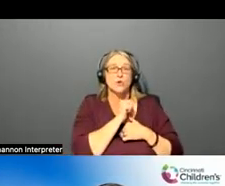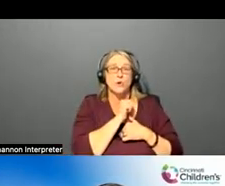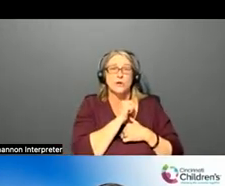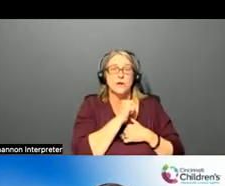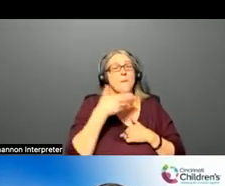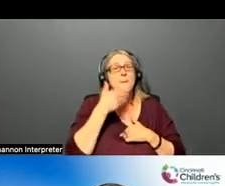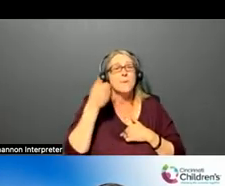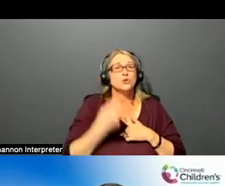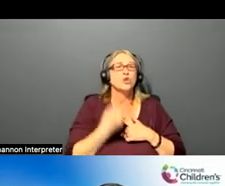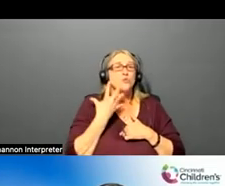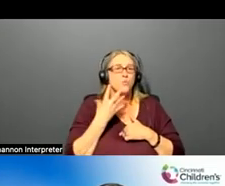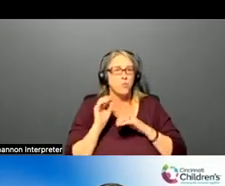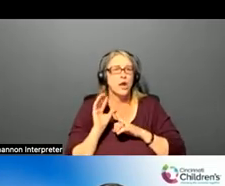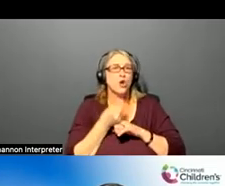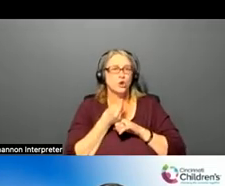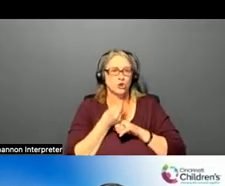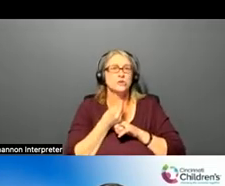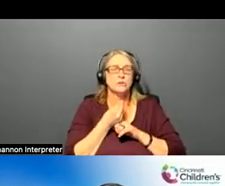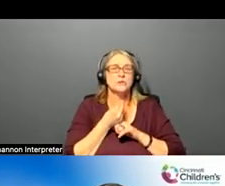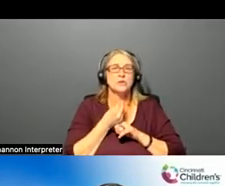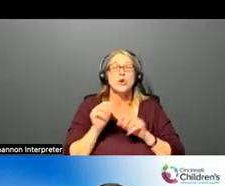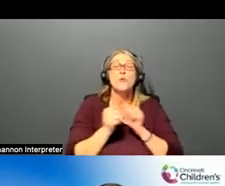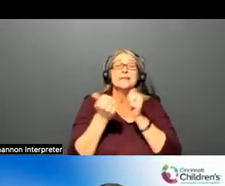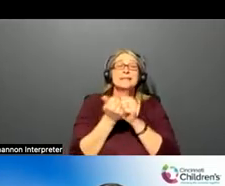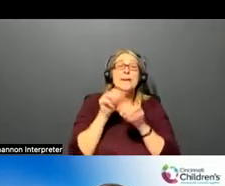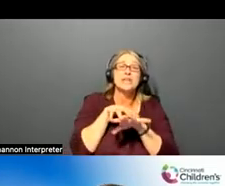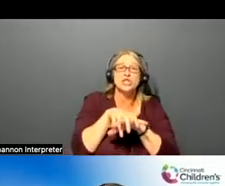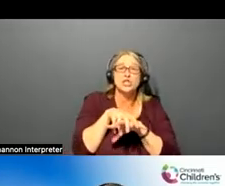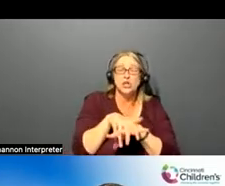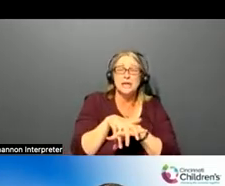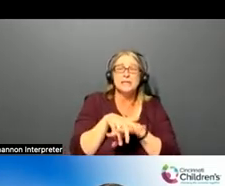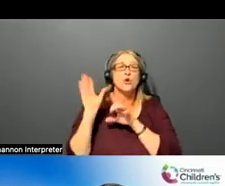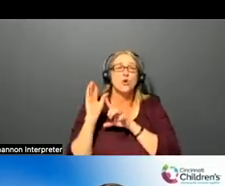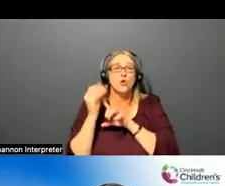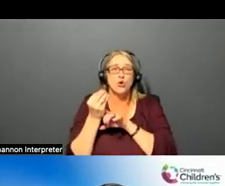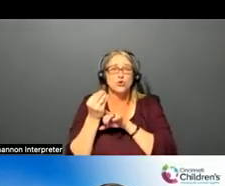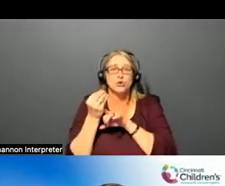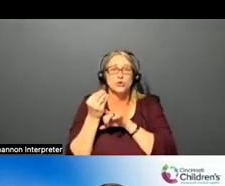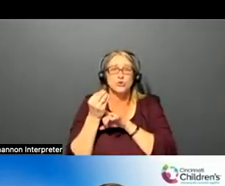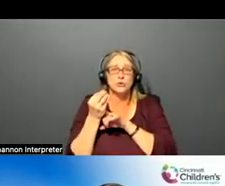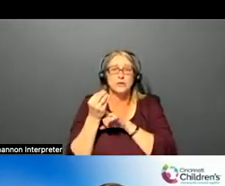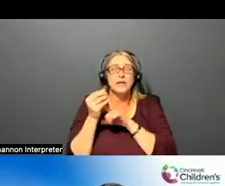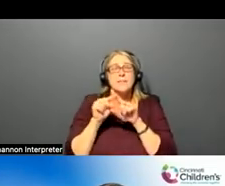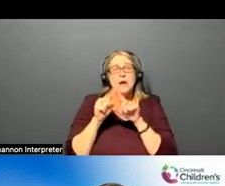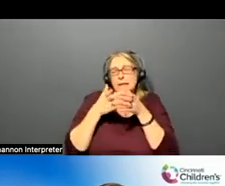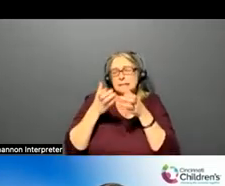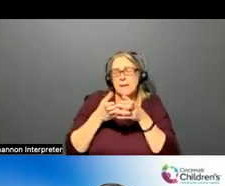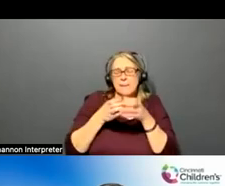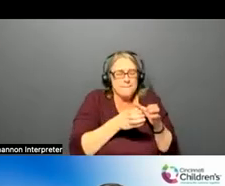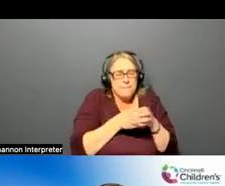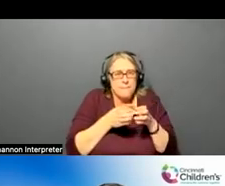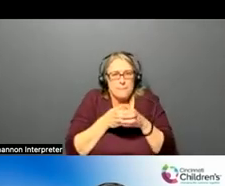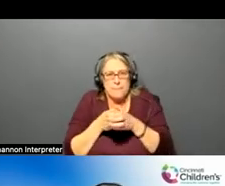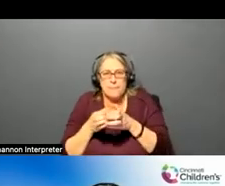predominantly white culture with some indigenous cultures. There are some pockets in my community that are primarily just